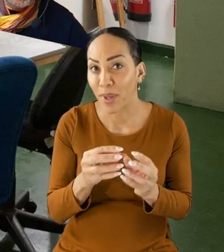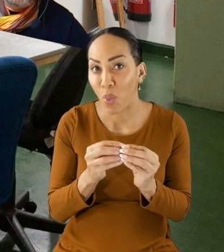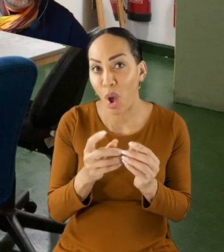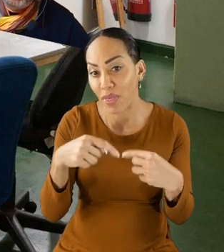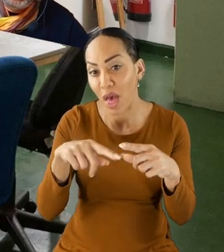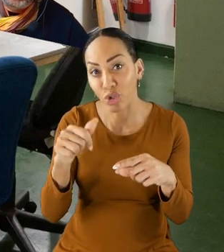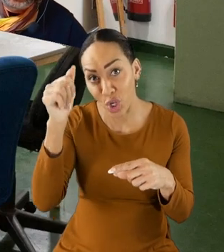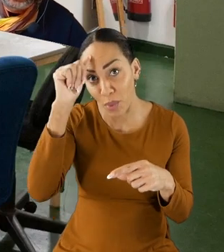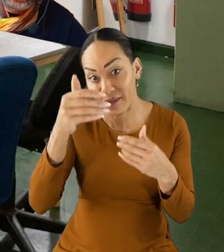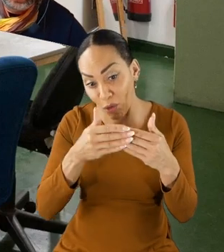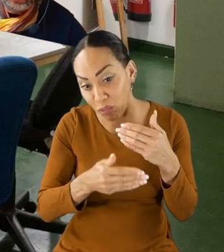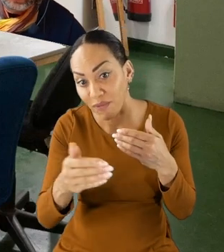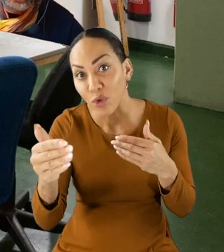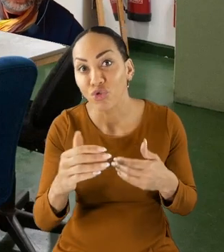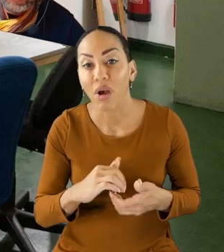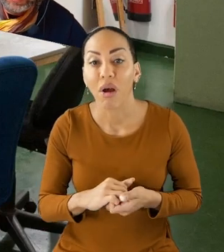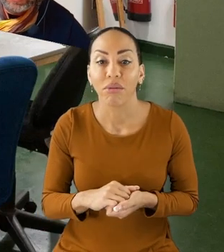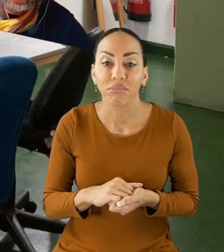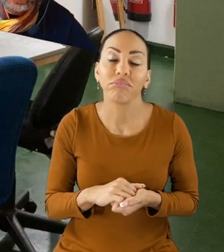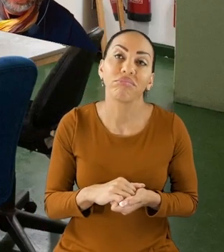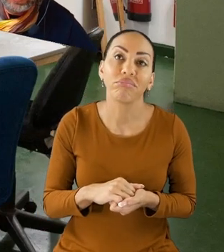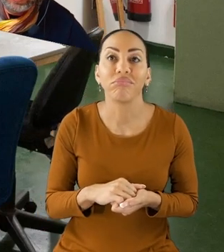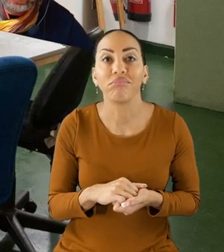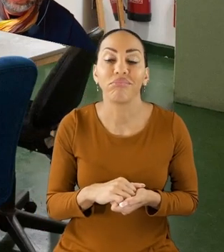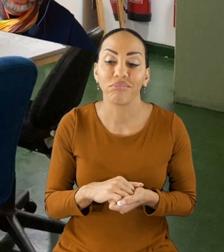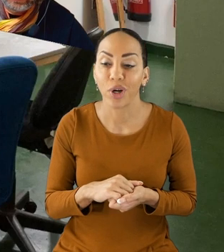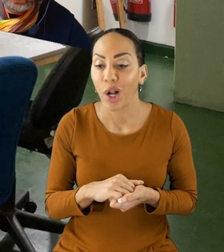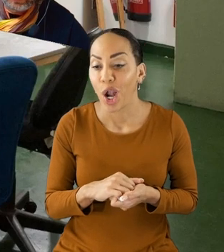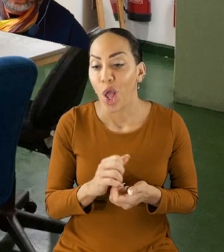might be taken forward or. Okay, I mean,